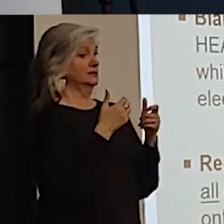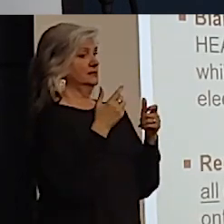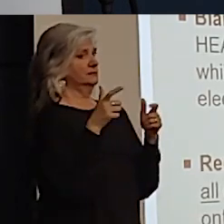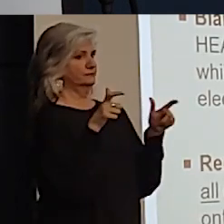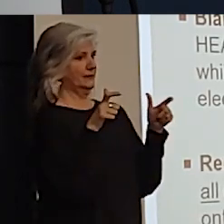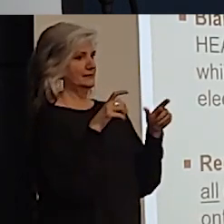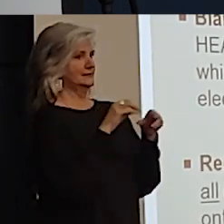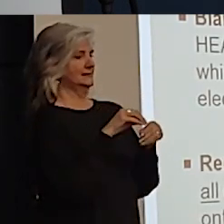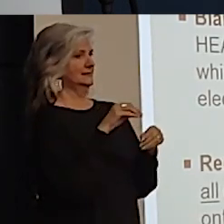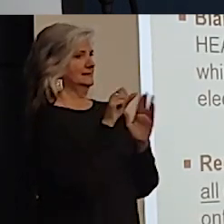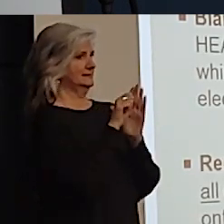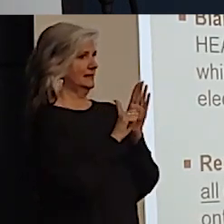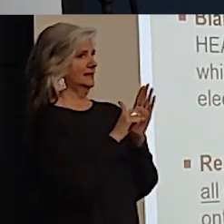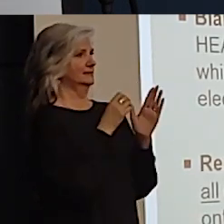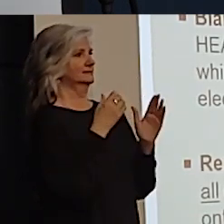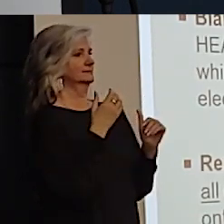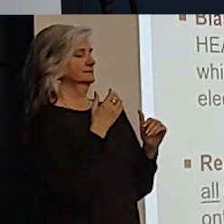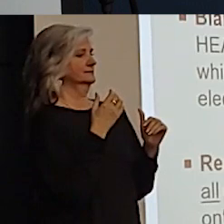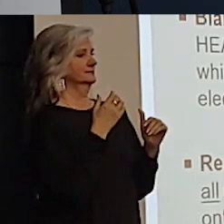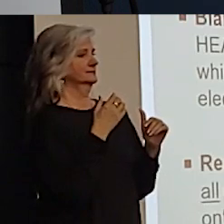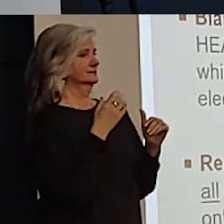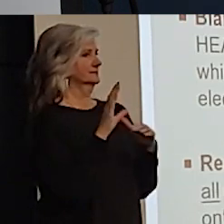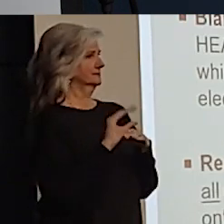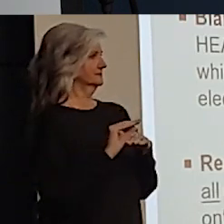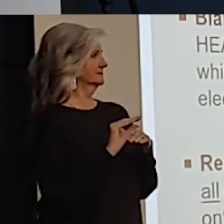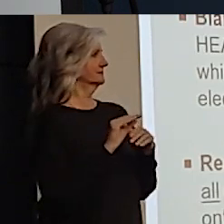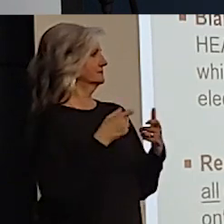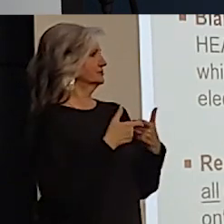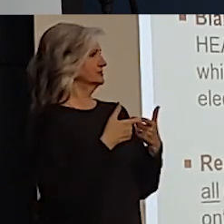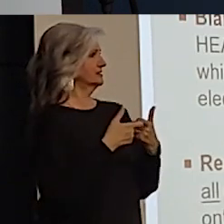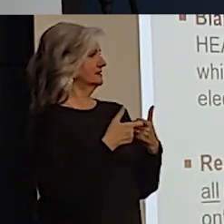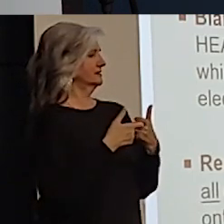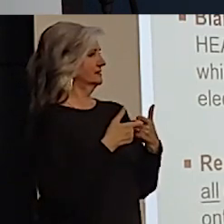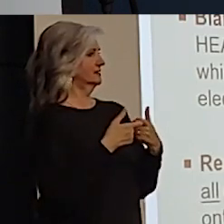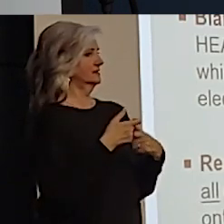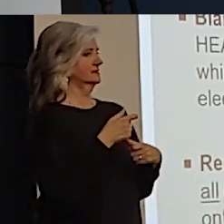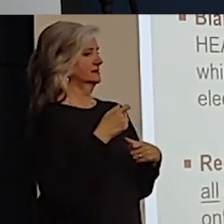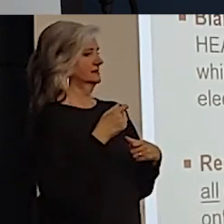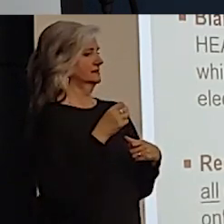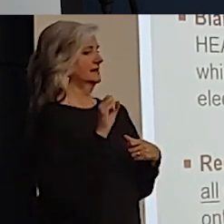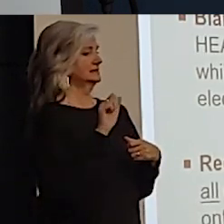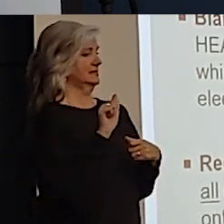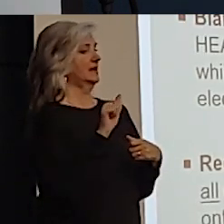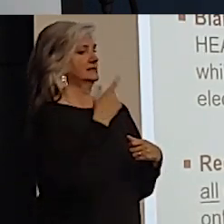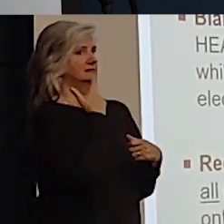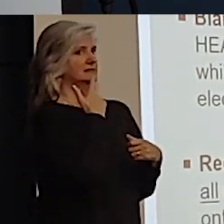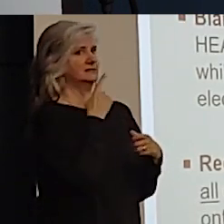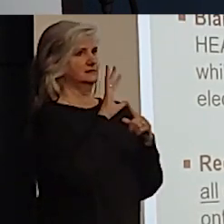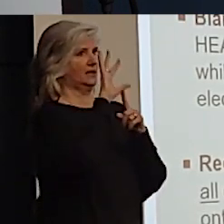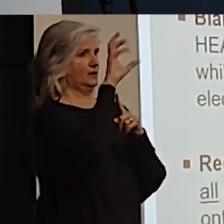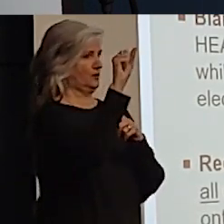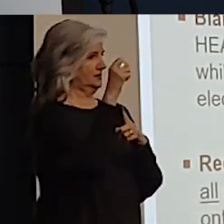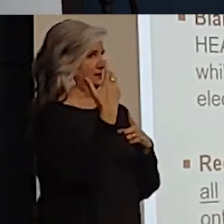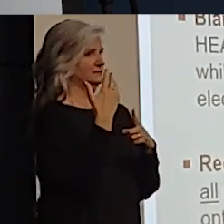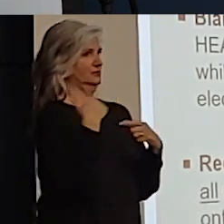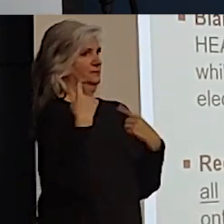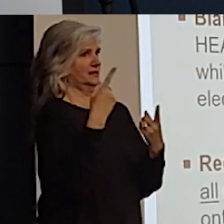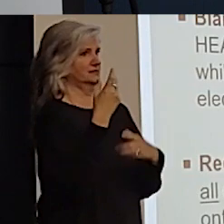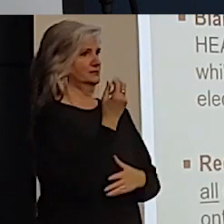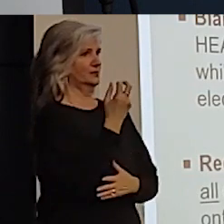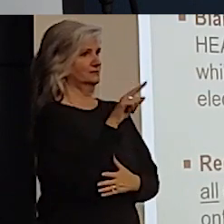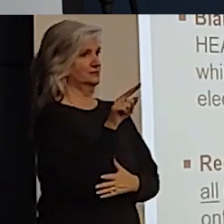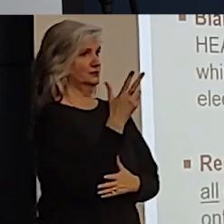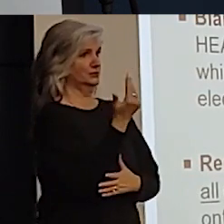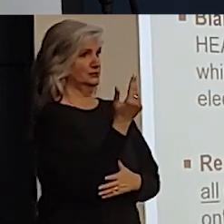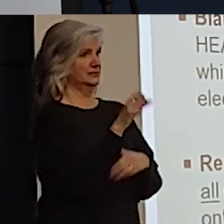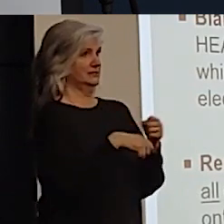has been undermined and utility bills have been what CAC considers skyrocketing, especially over the last 12 or 13